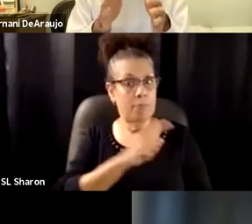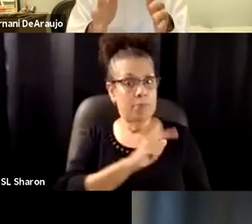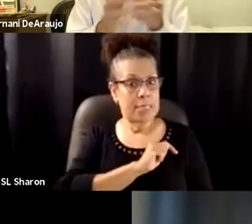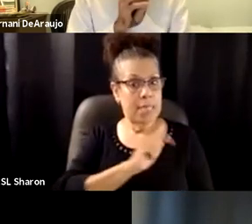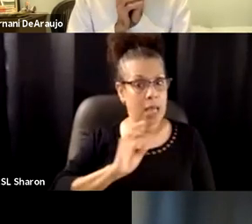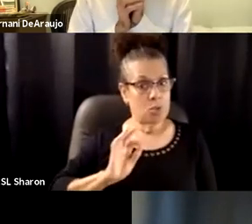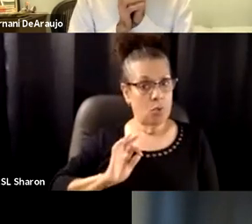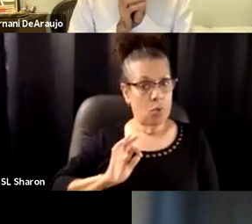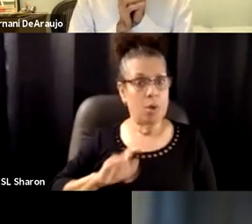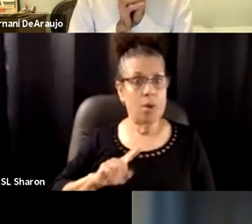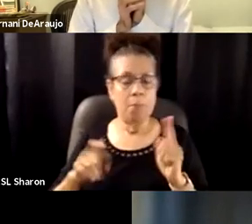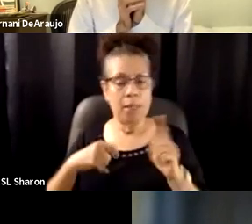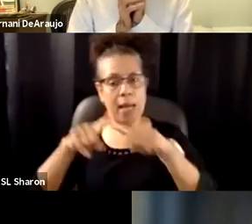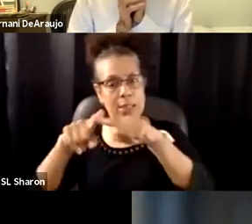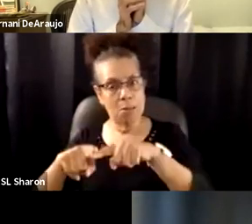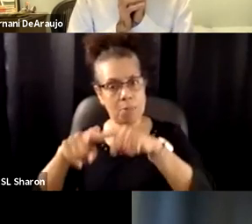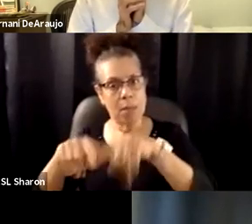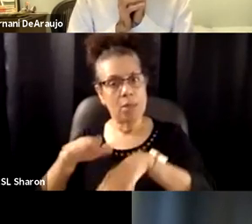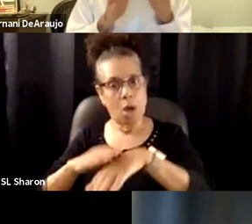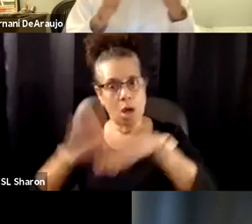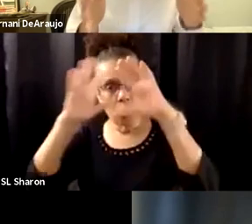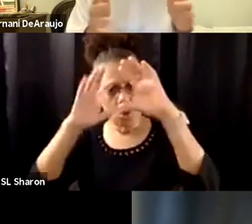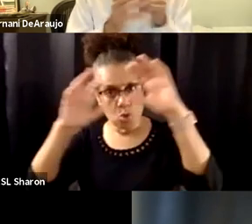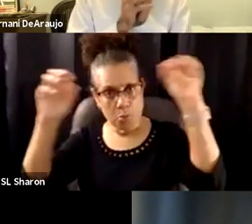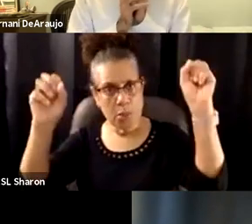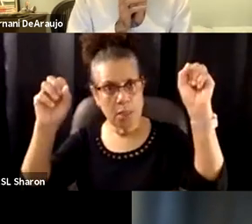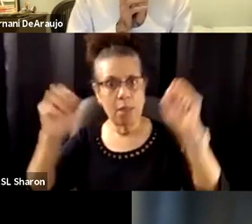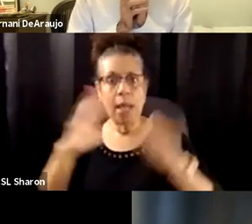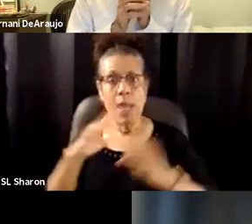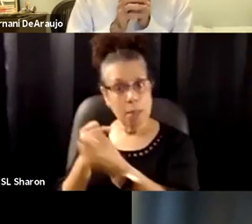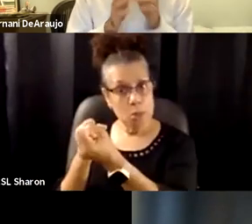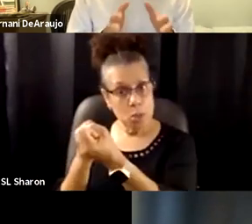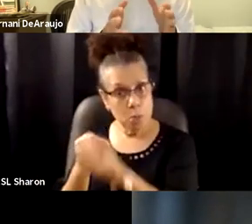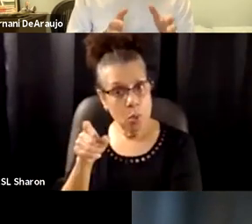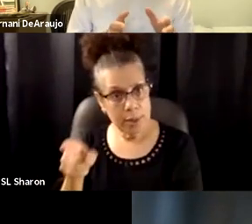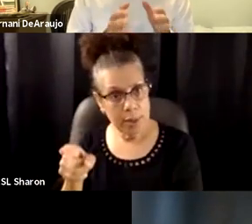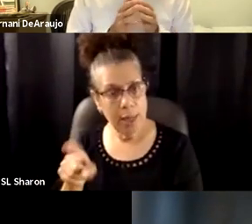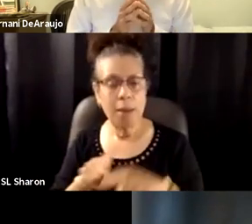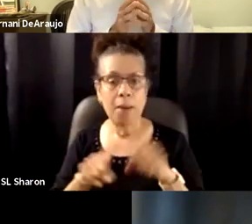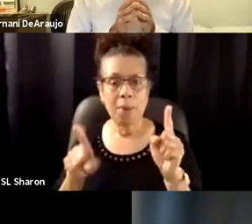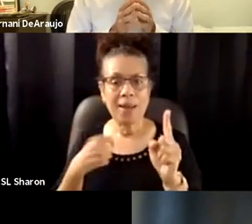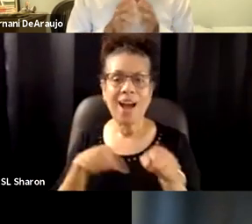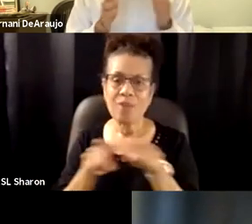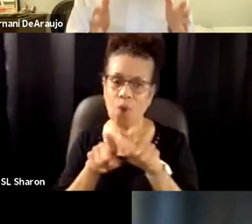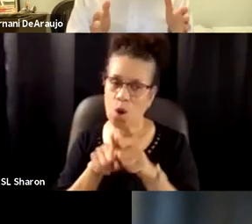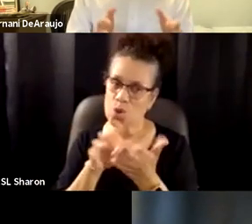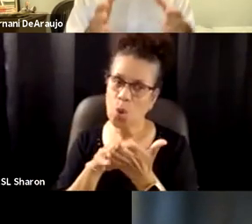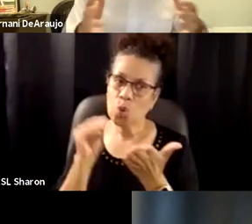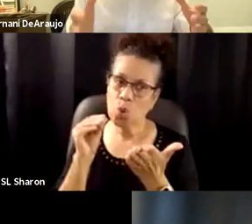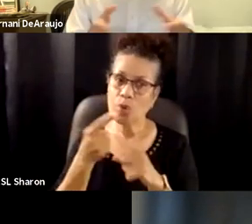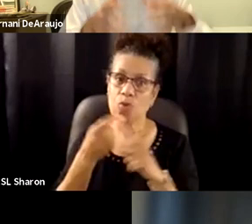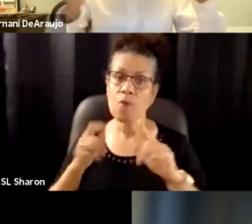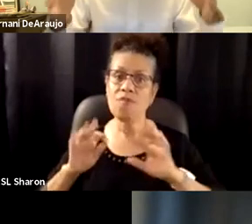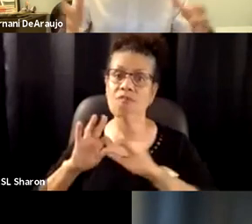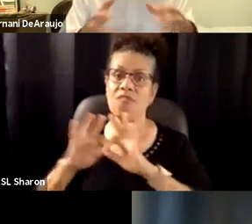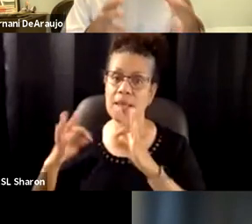i appropriately relied on the superintendent and and supportive of it i've learned since then from from families who've